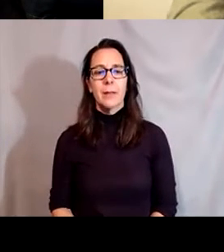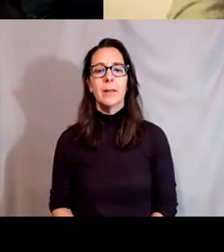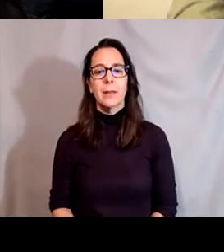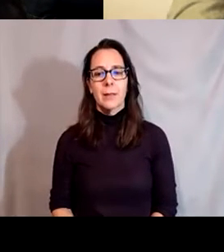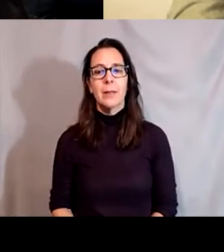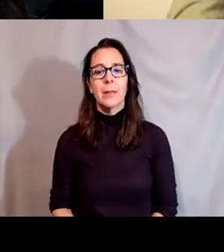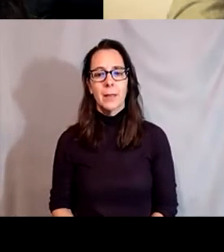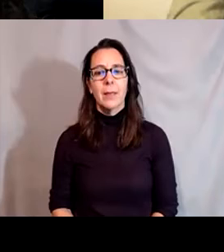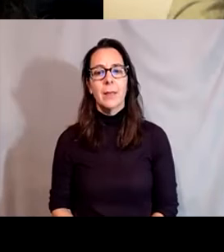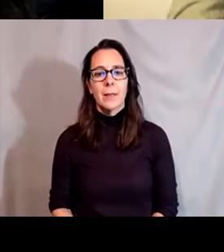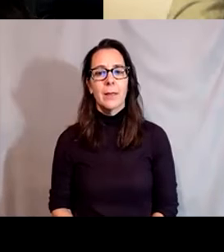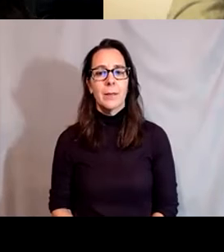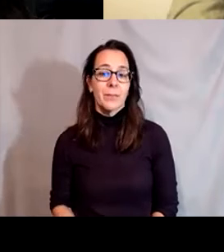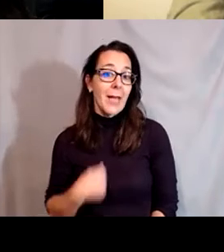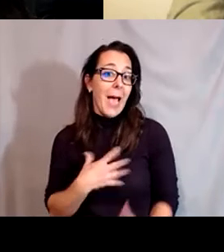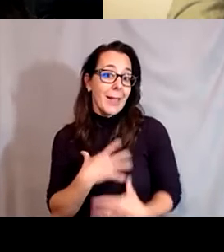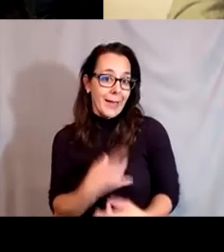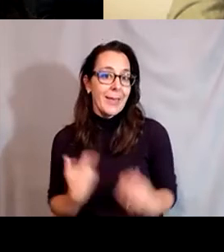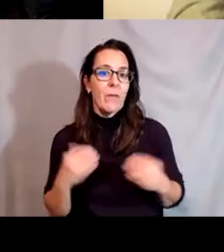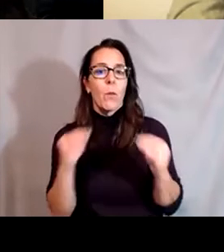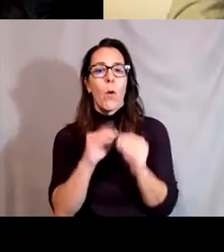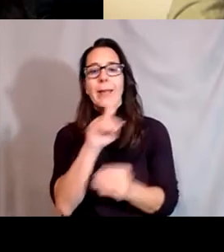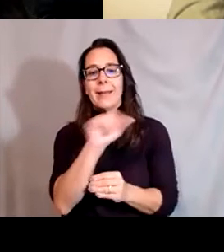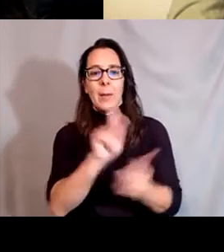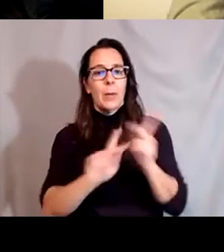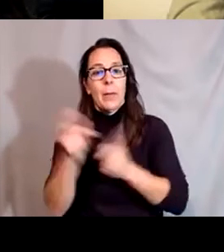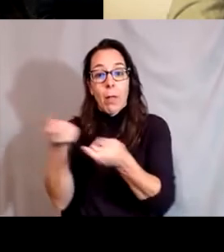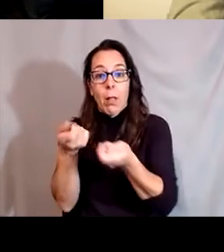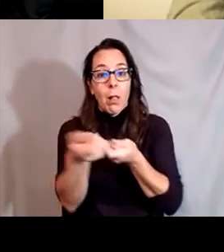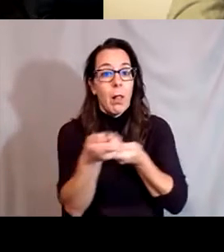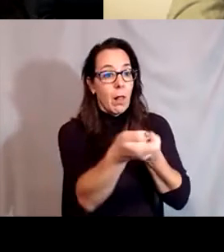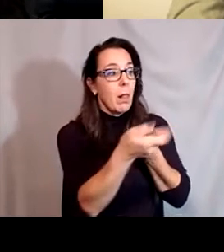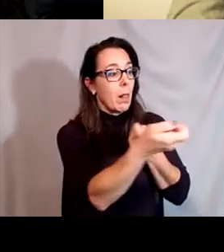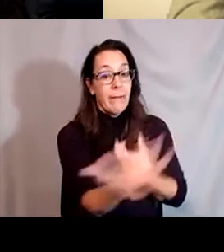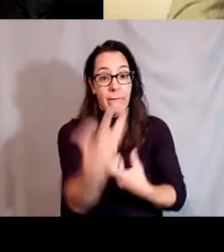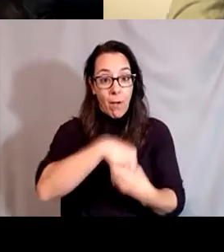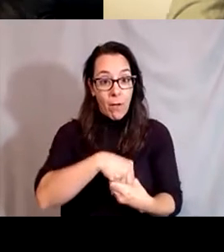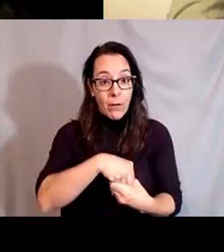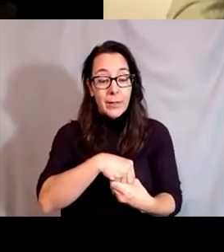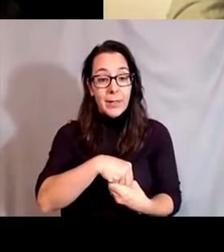involved. But to get more disabled people involved. A hybrid